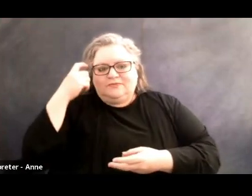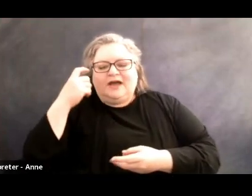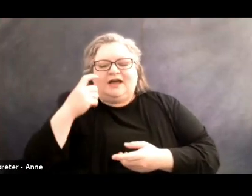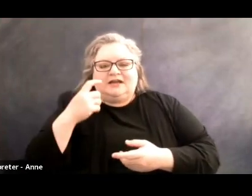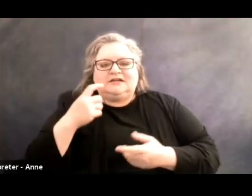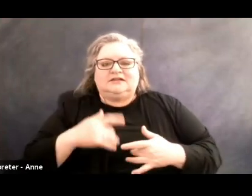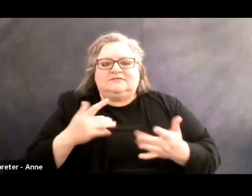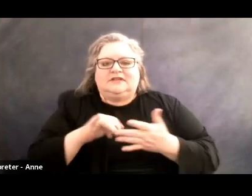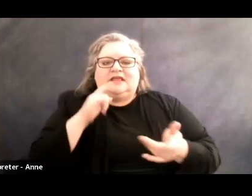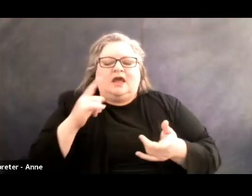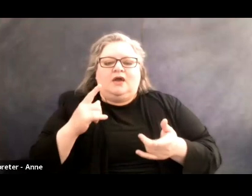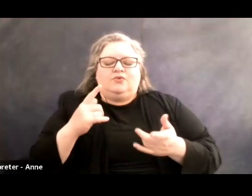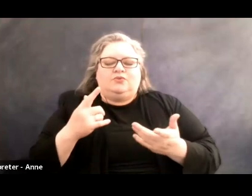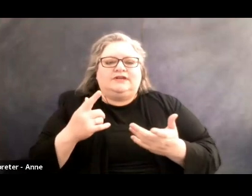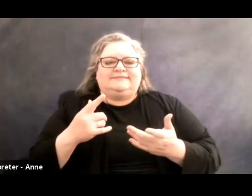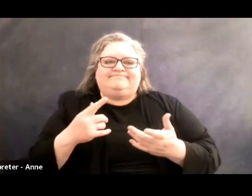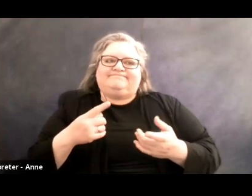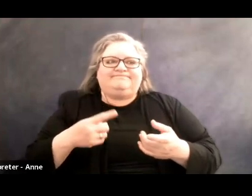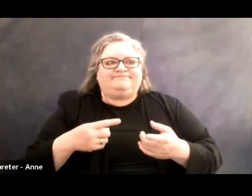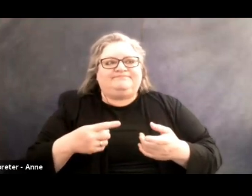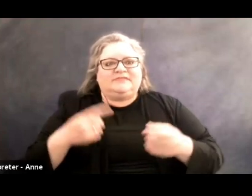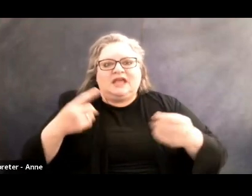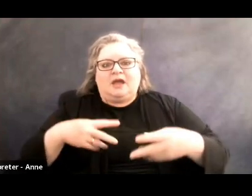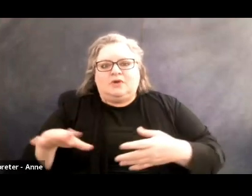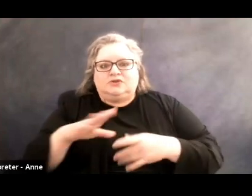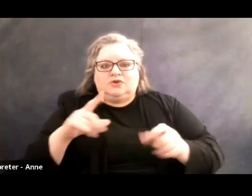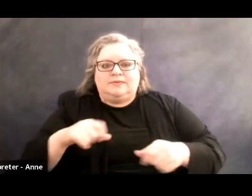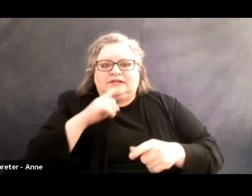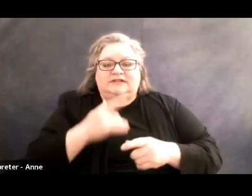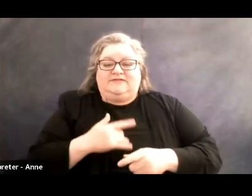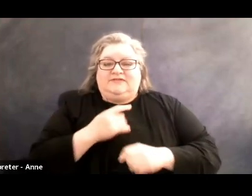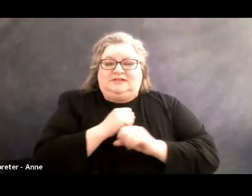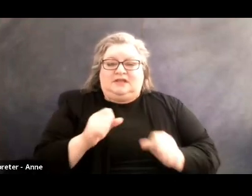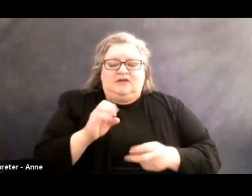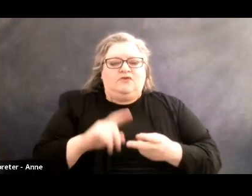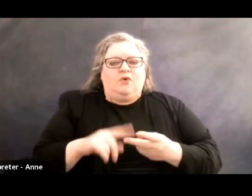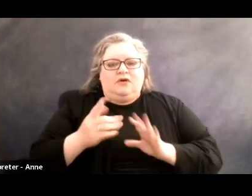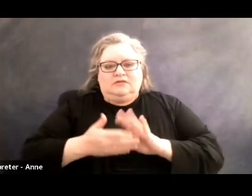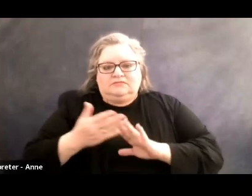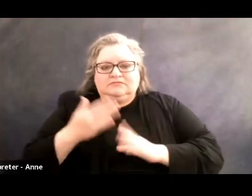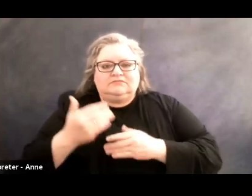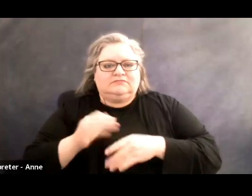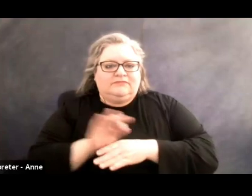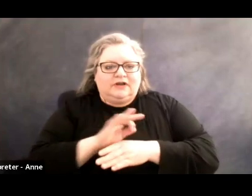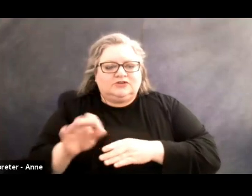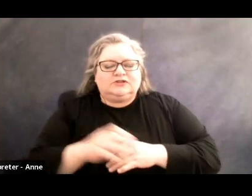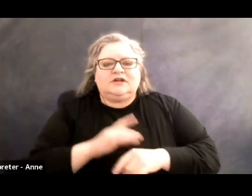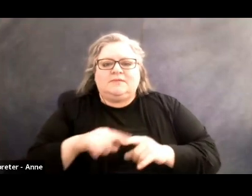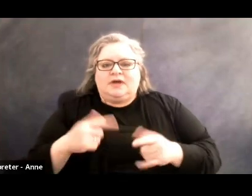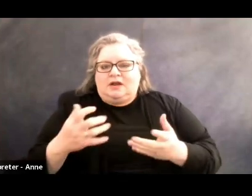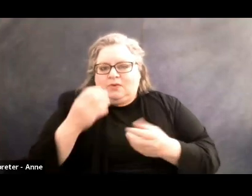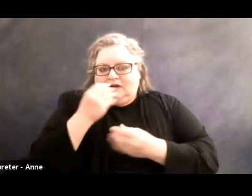will compromise your ability to be safe or to function. But here's what I want to say to